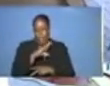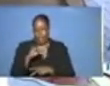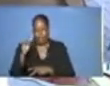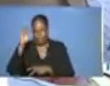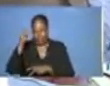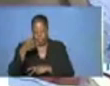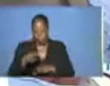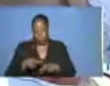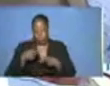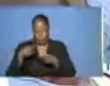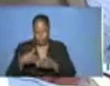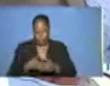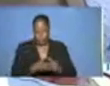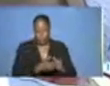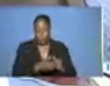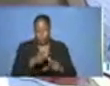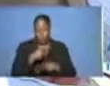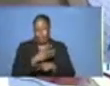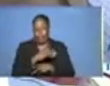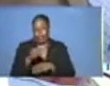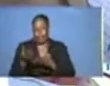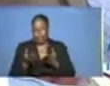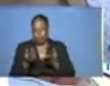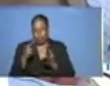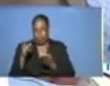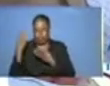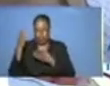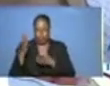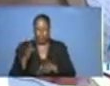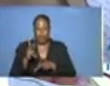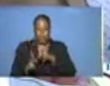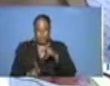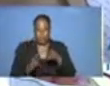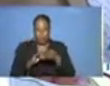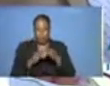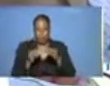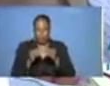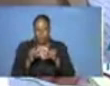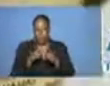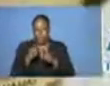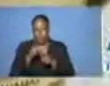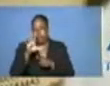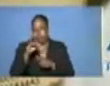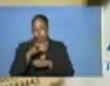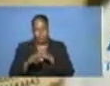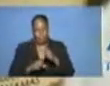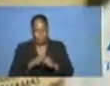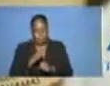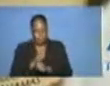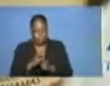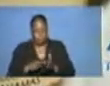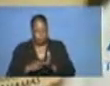providing quality products and service for the Bahamian community for more than 50 years. Representing Milo